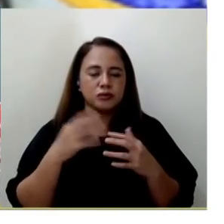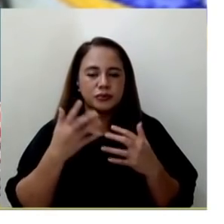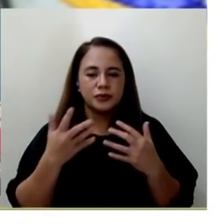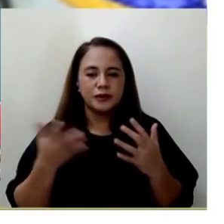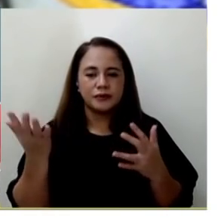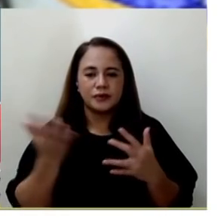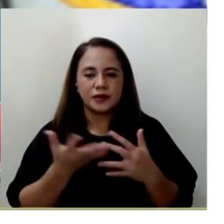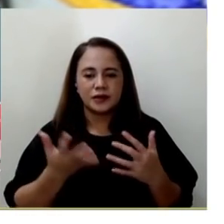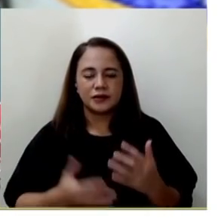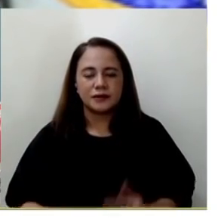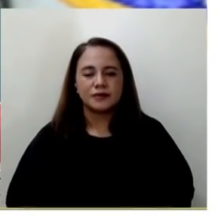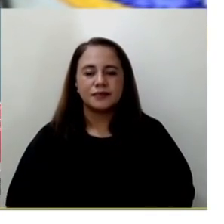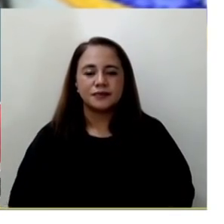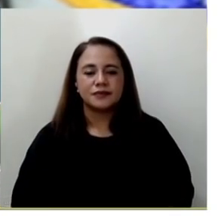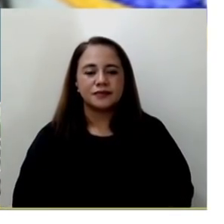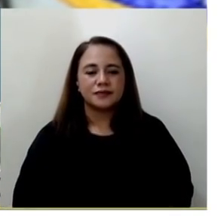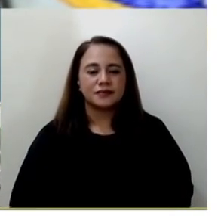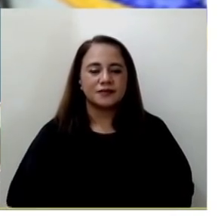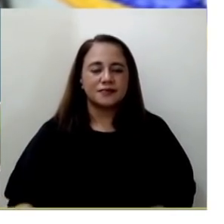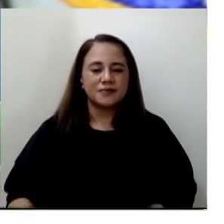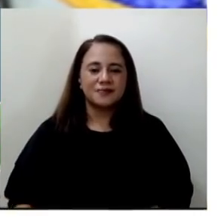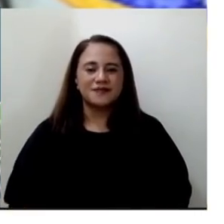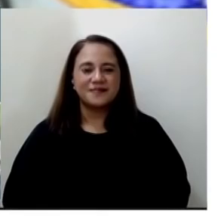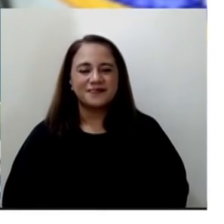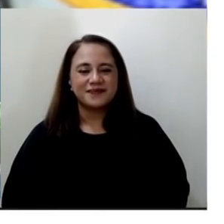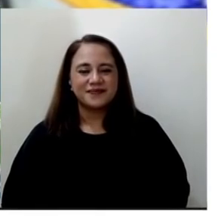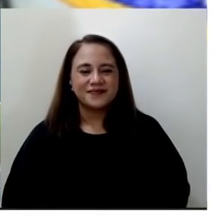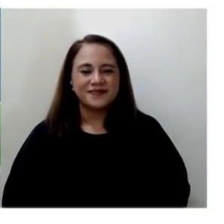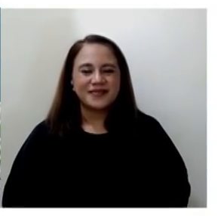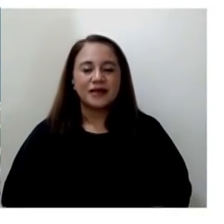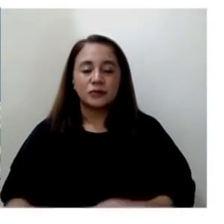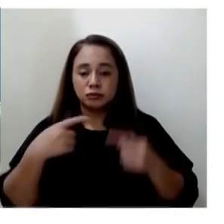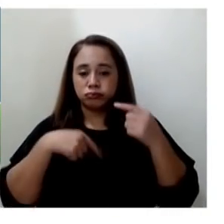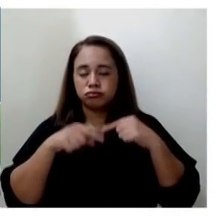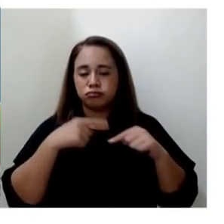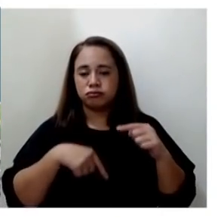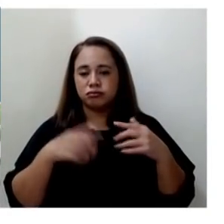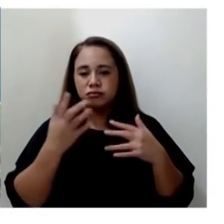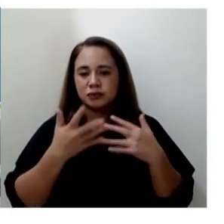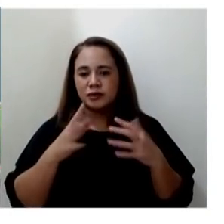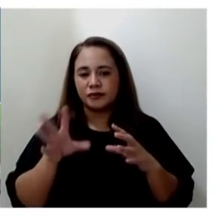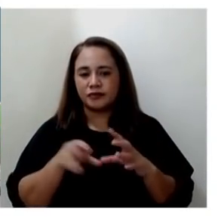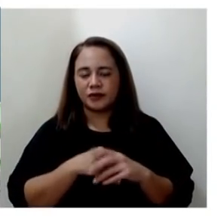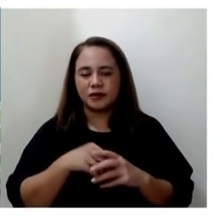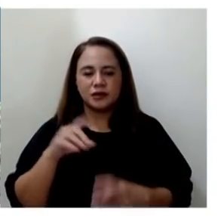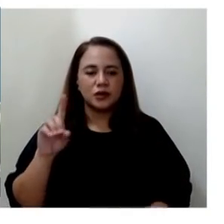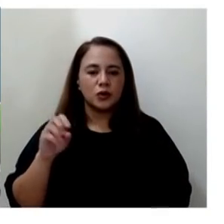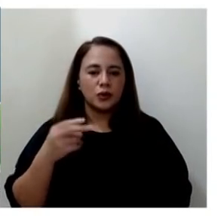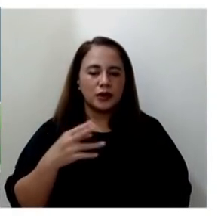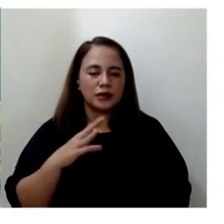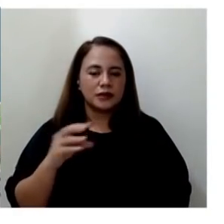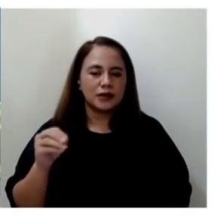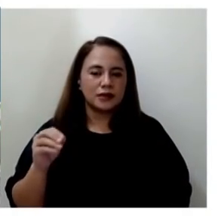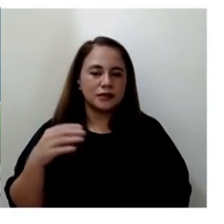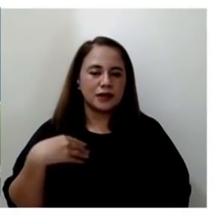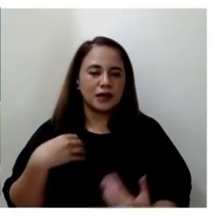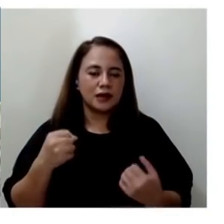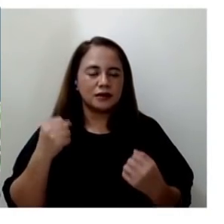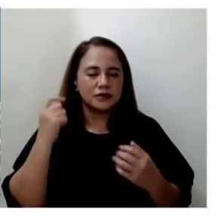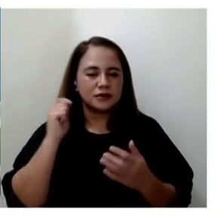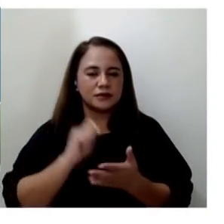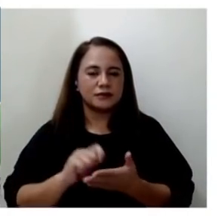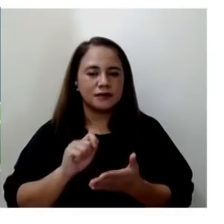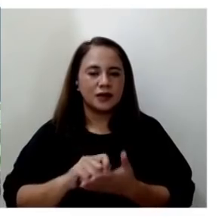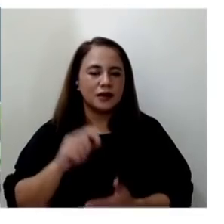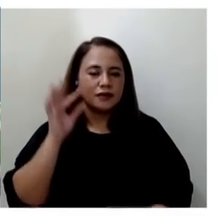cases. Investigate and file cases. Going back to the cases involving the DOH and also Health Secretary Francisco